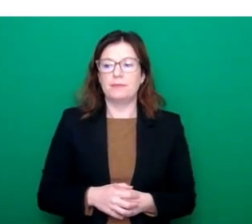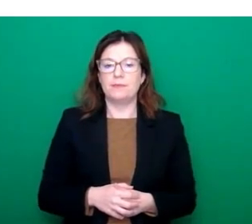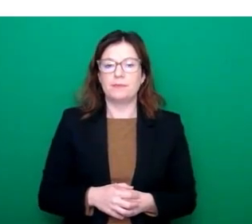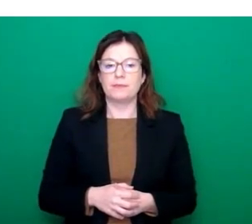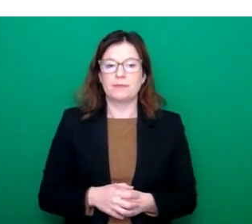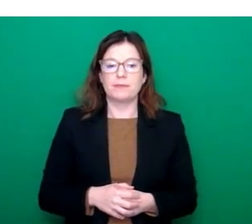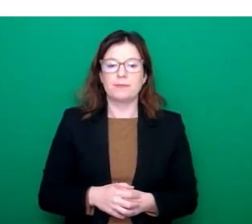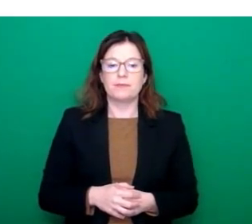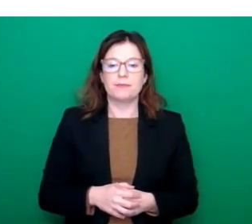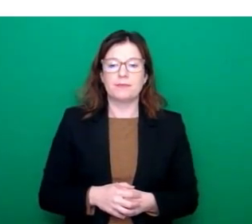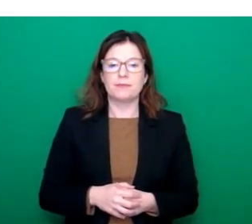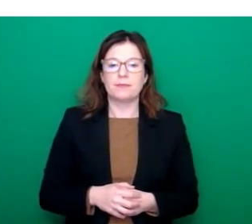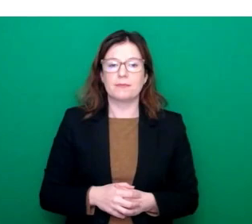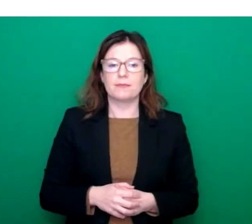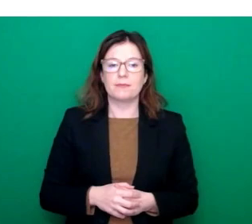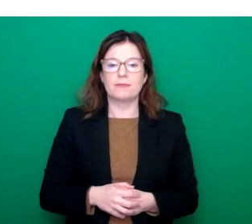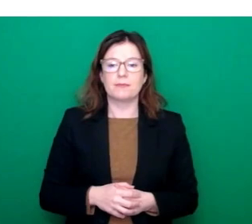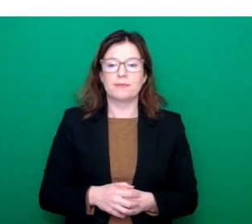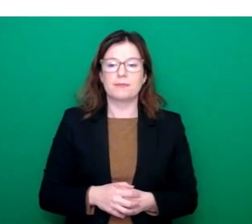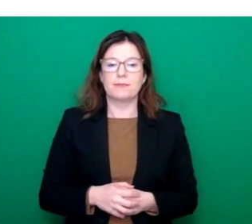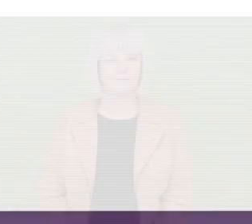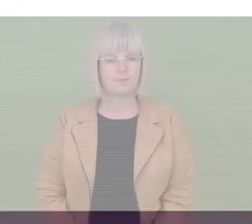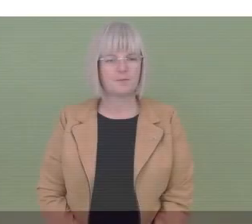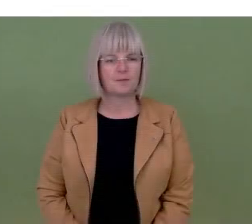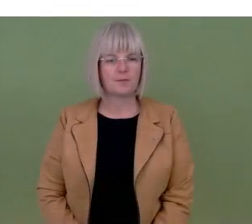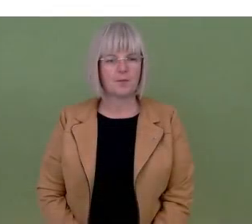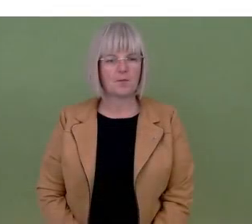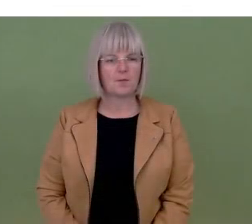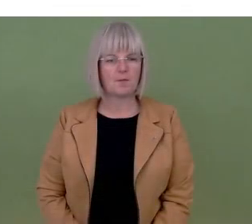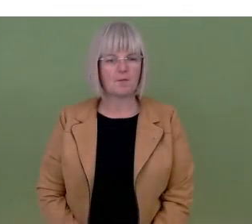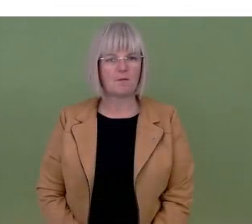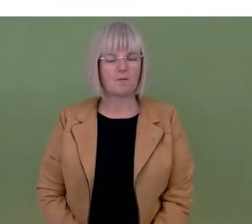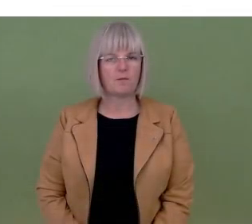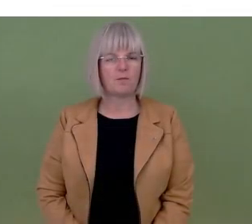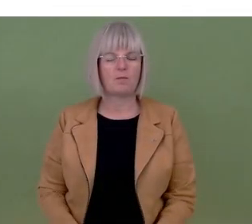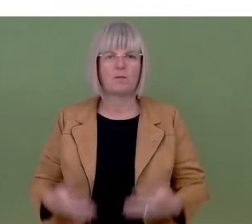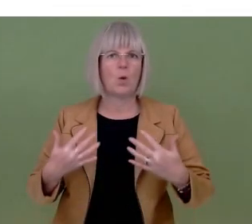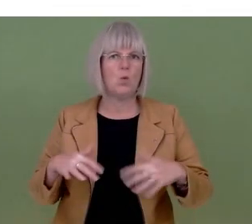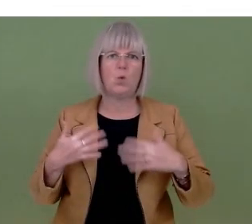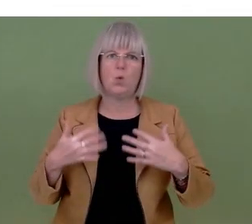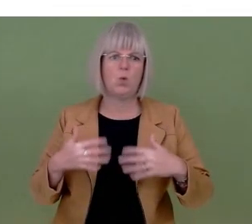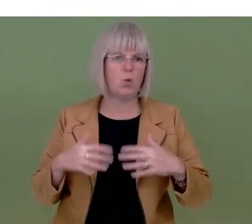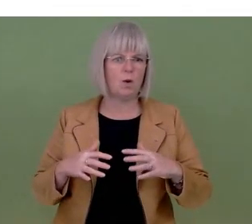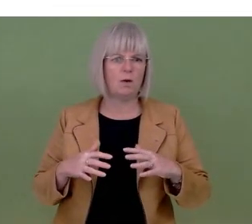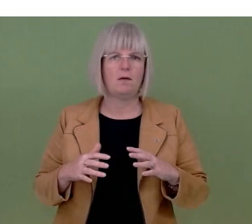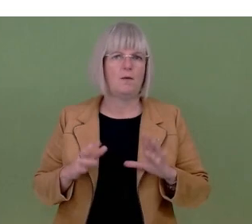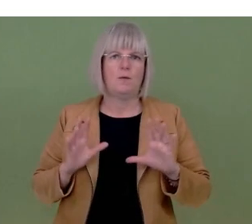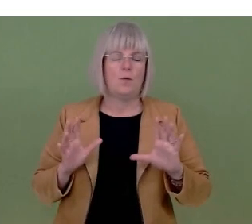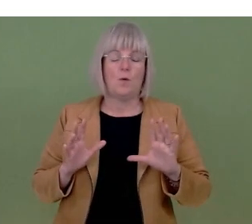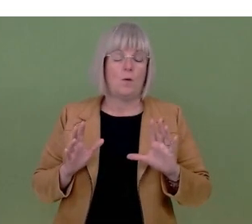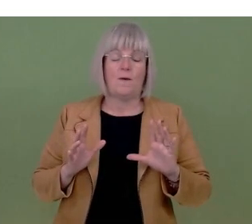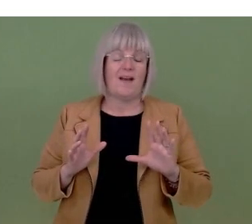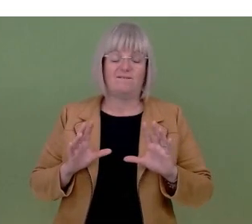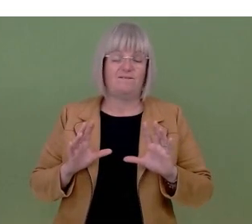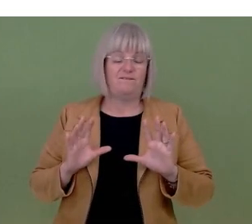Goodness, what a way to start. Such a huge thank you to you, Sunny, and particularly to Terry and Alison, who